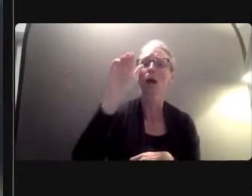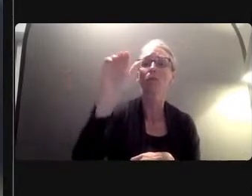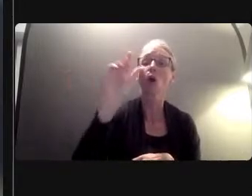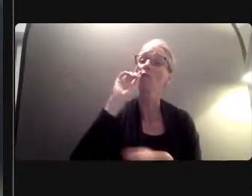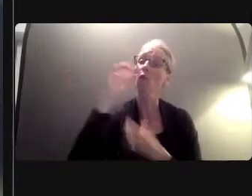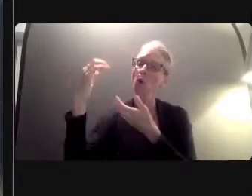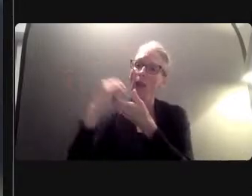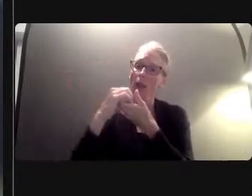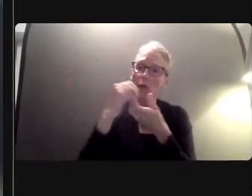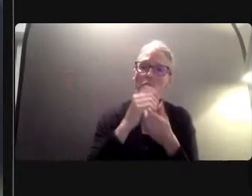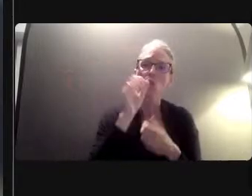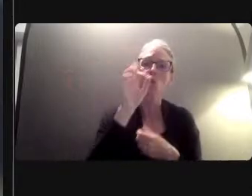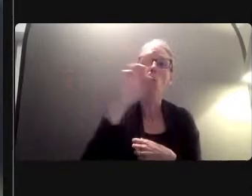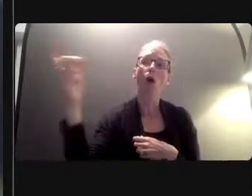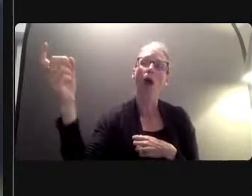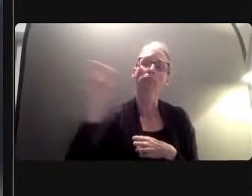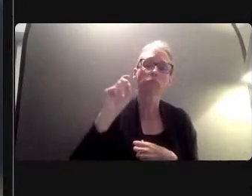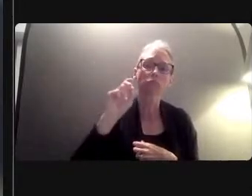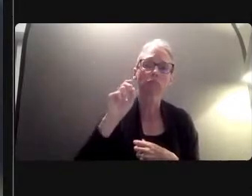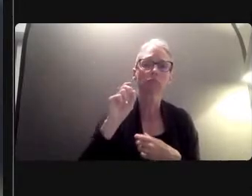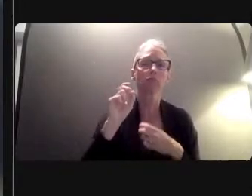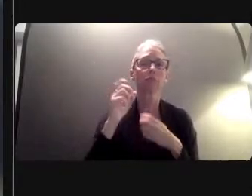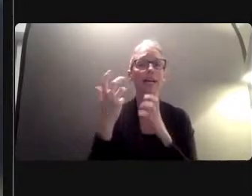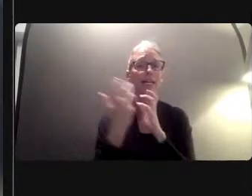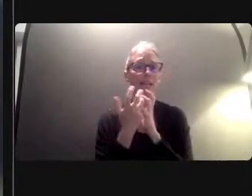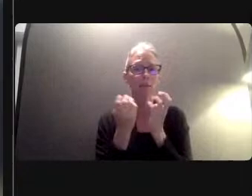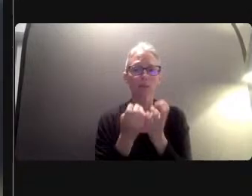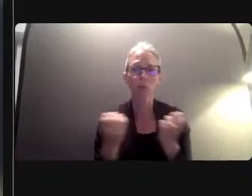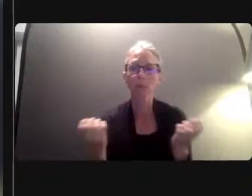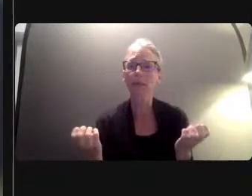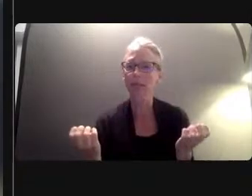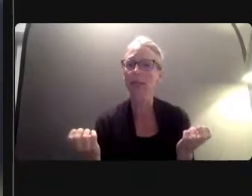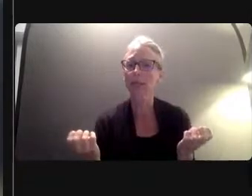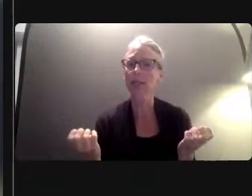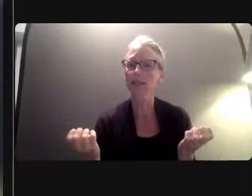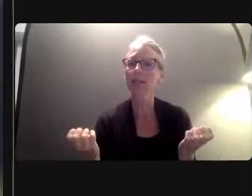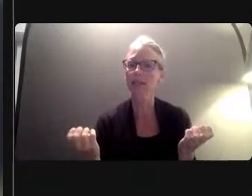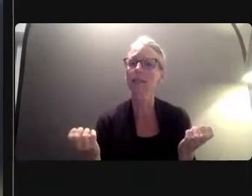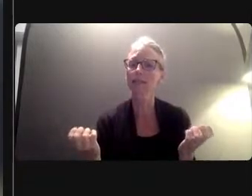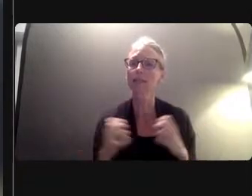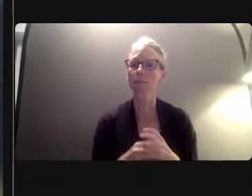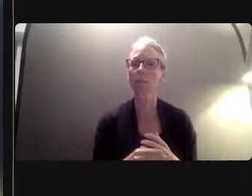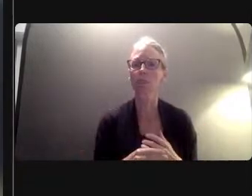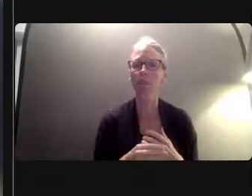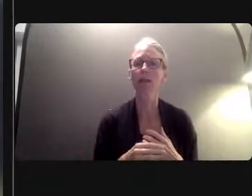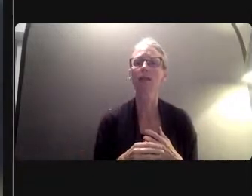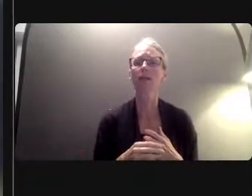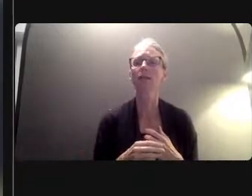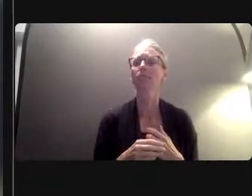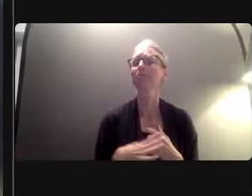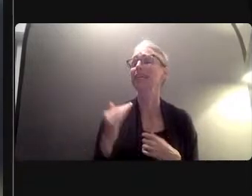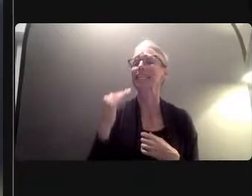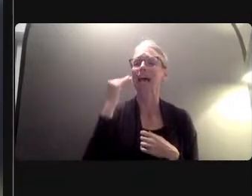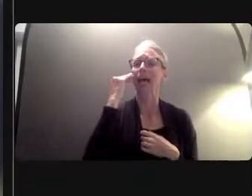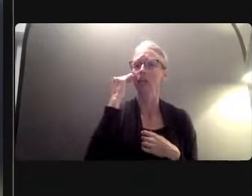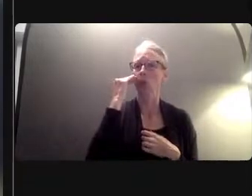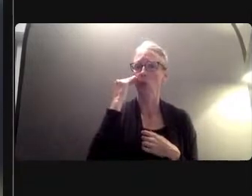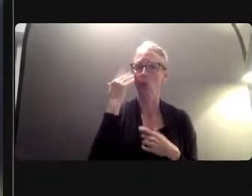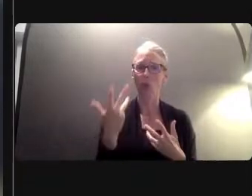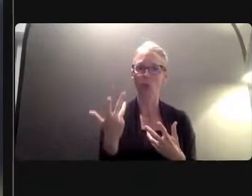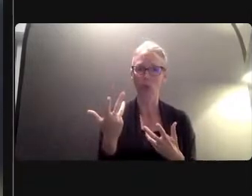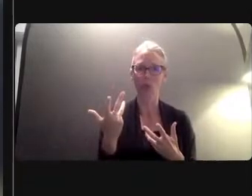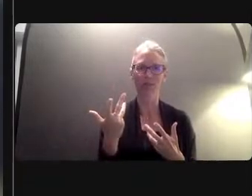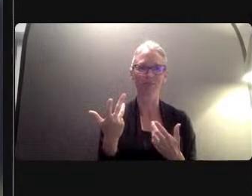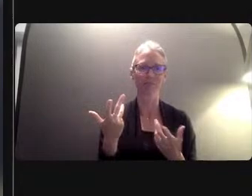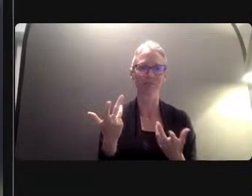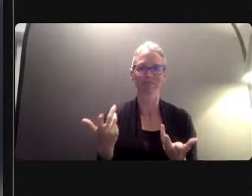collaborations, because I think there's still not enough representation of people with disabilities working